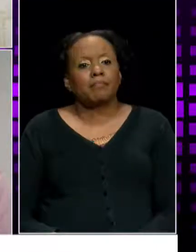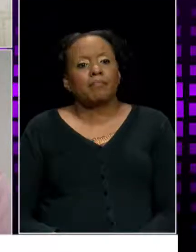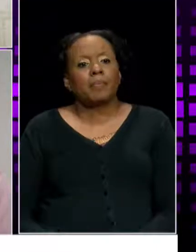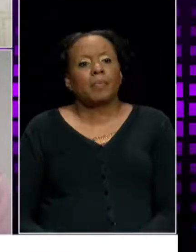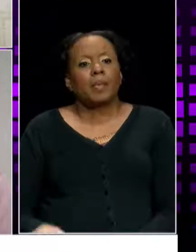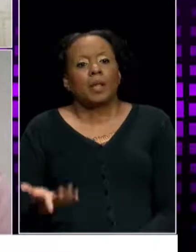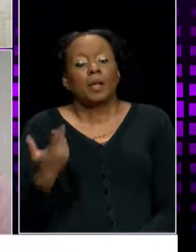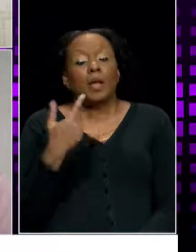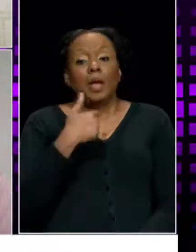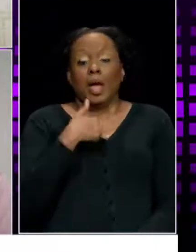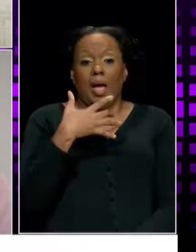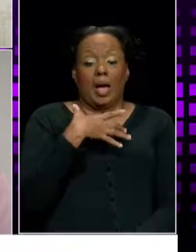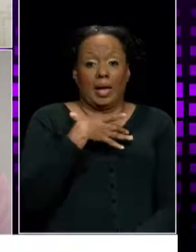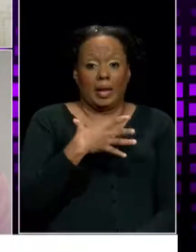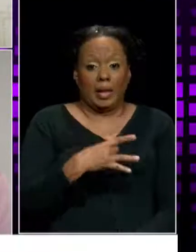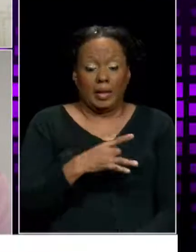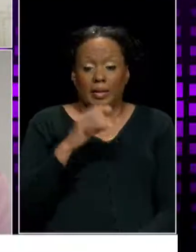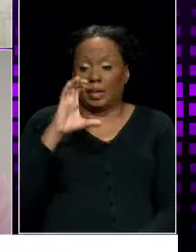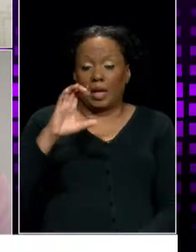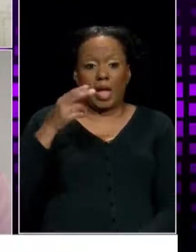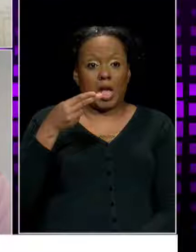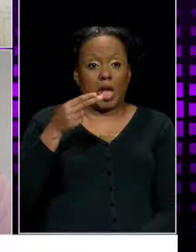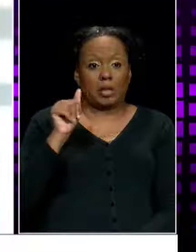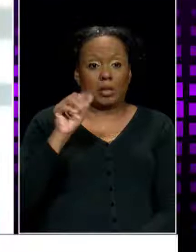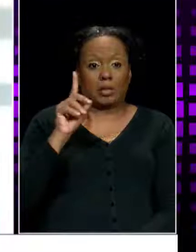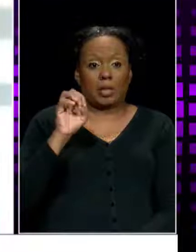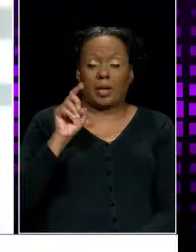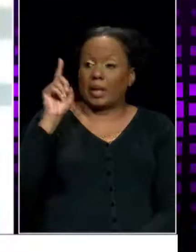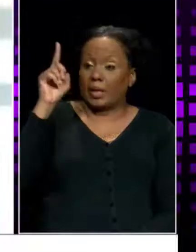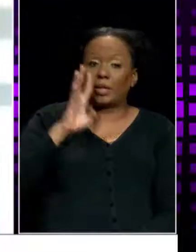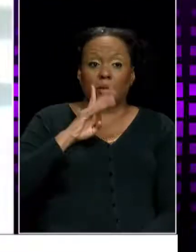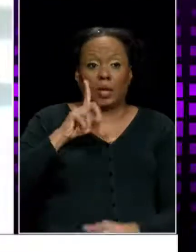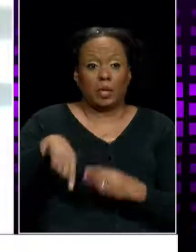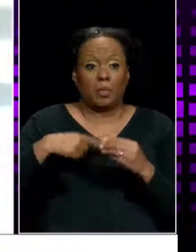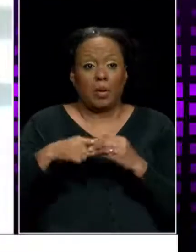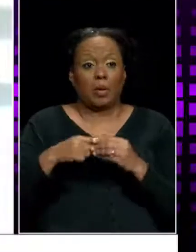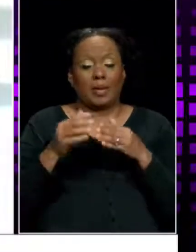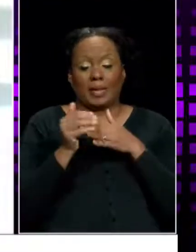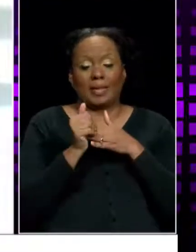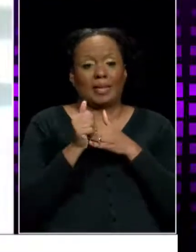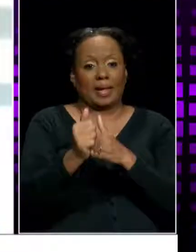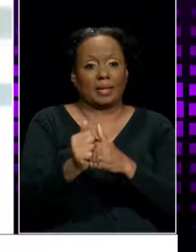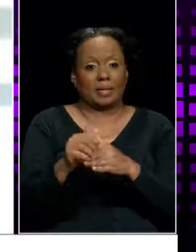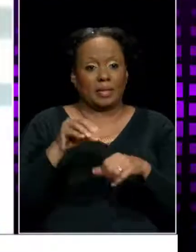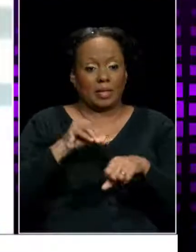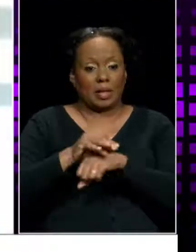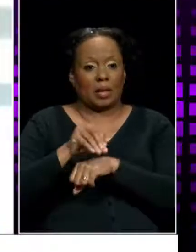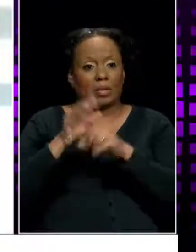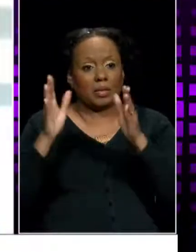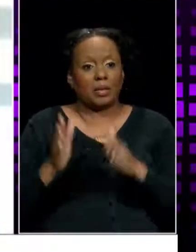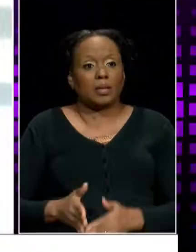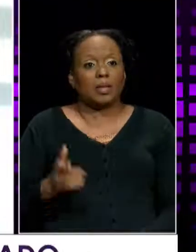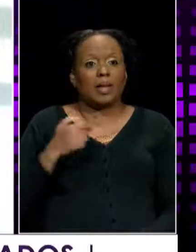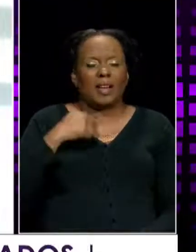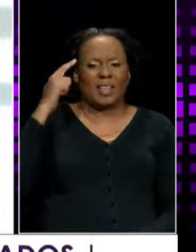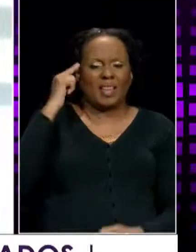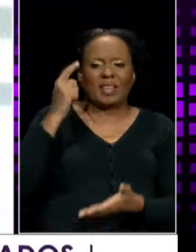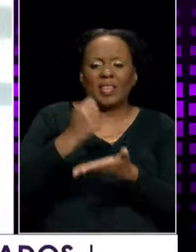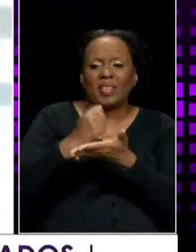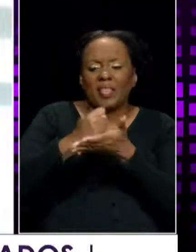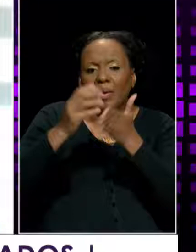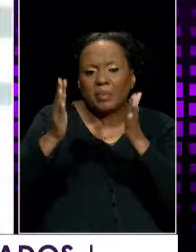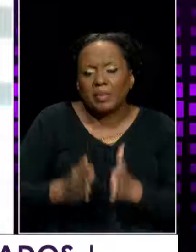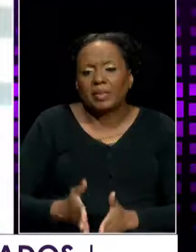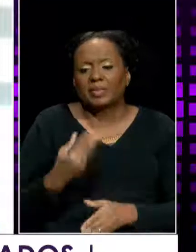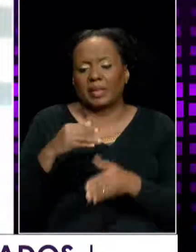with guidance counselors. I think that's where we need to start first. I think the guidance counselors and the therapists at school, that's where we need to start, because most